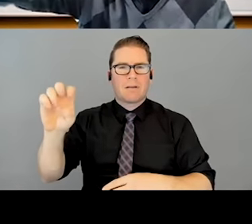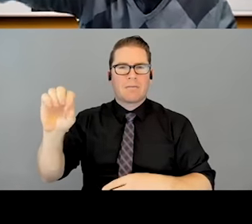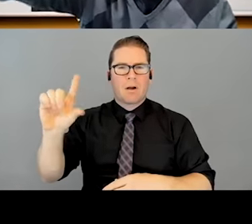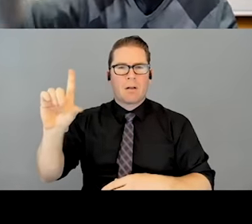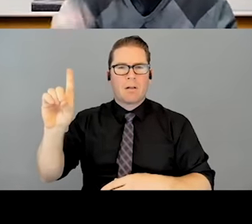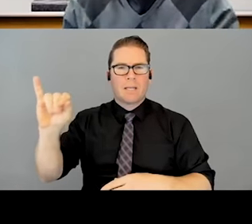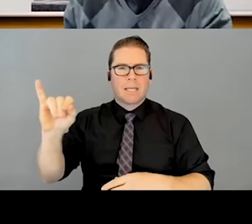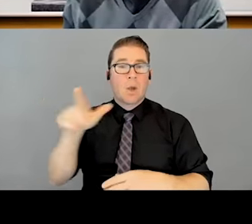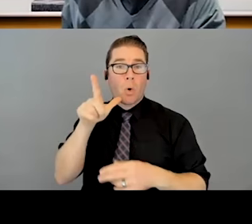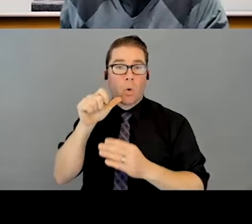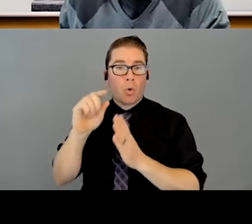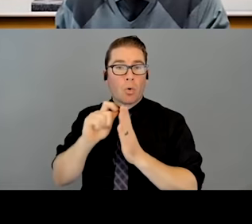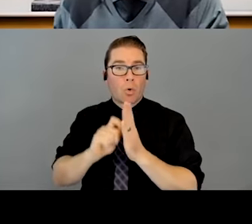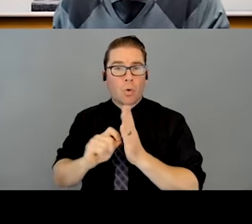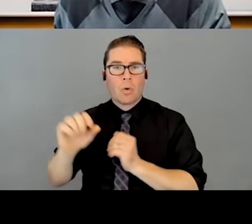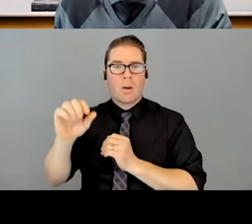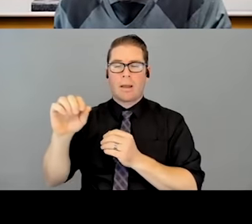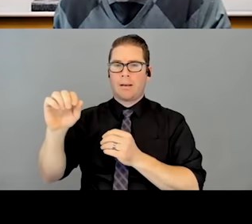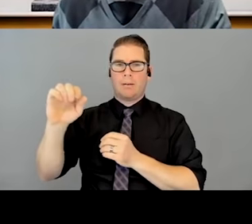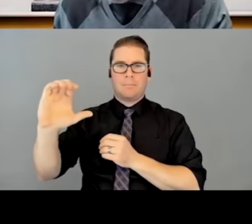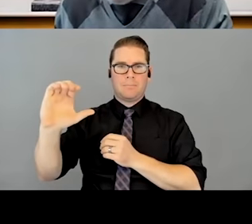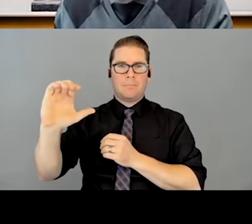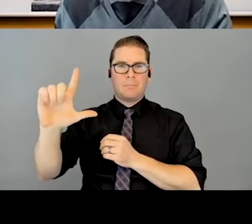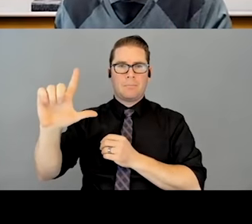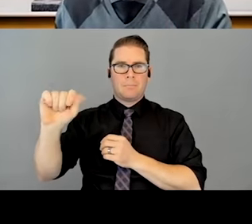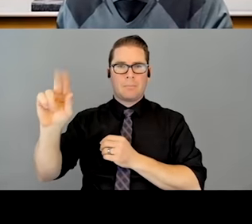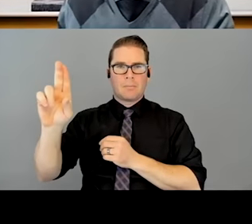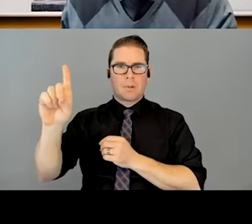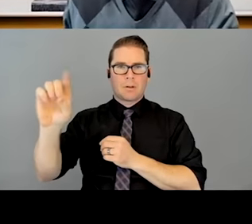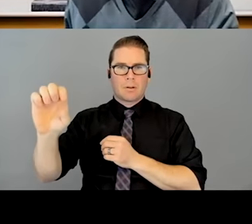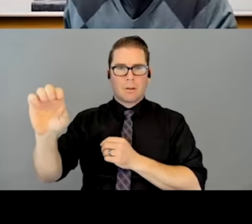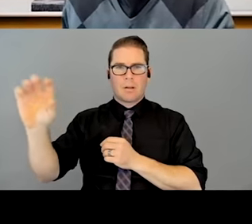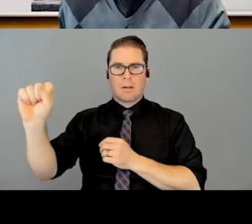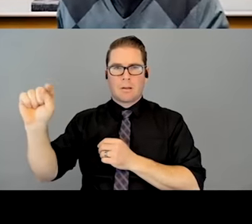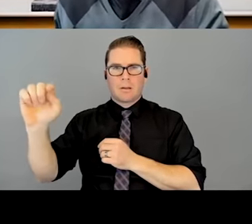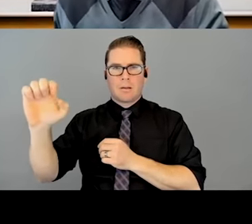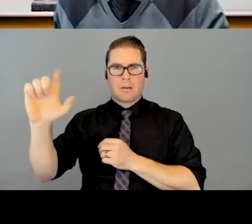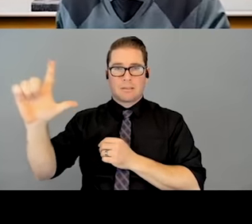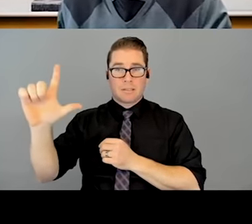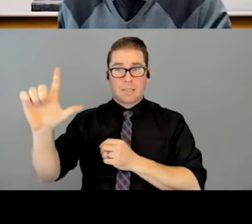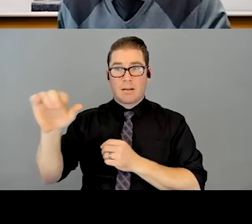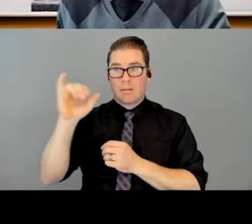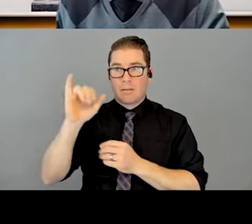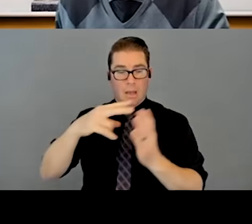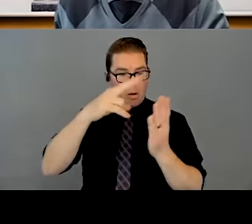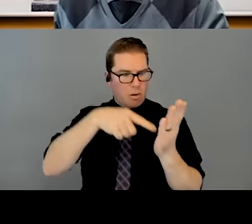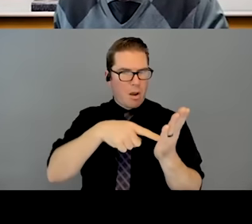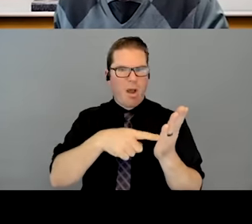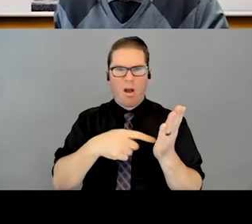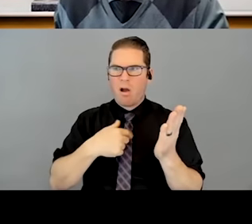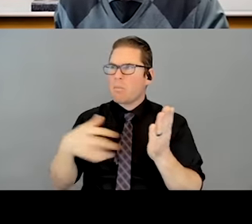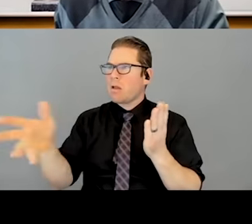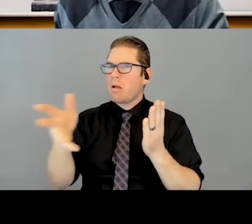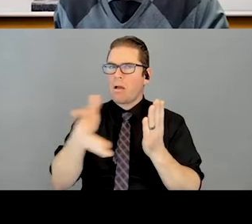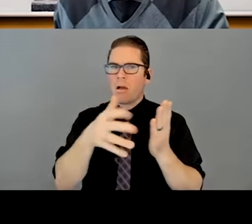book and a fabulous read, and will definitely have you rethinking the way you interact with the world. It's only $10